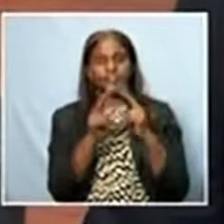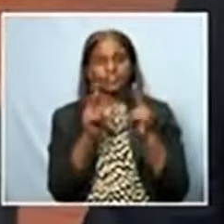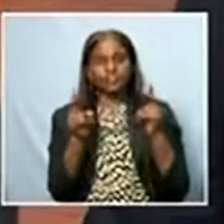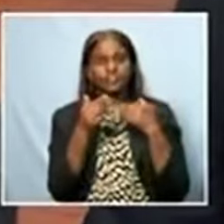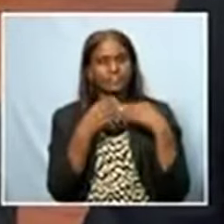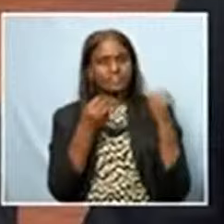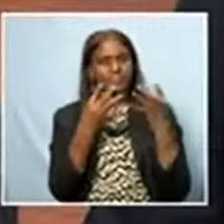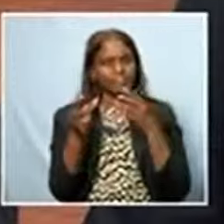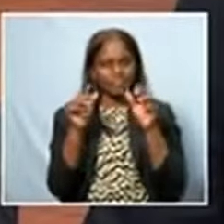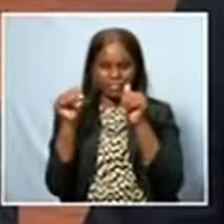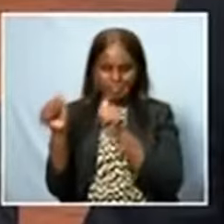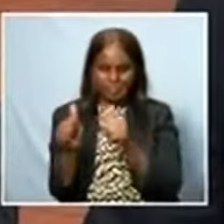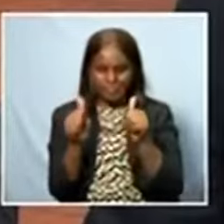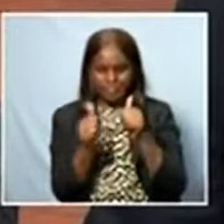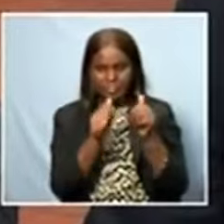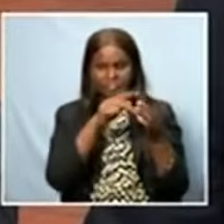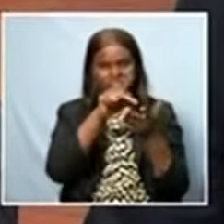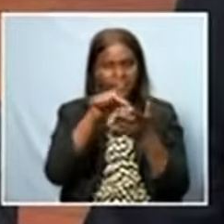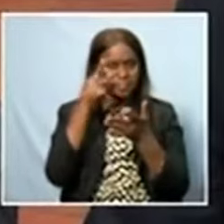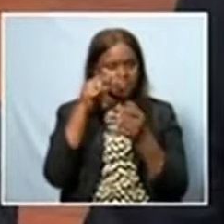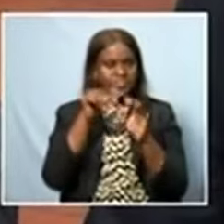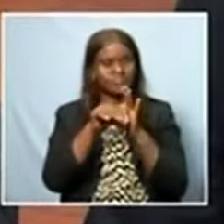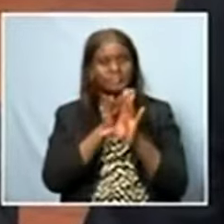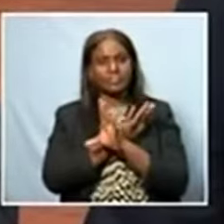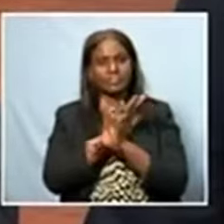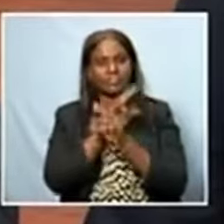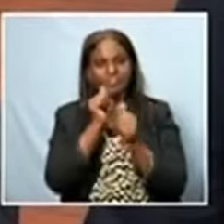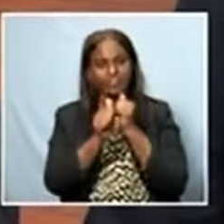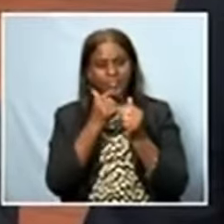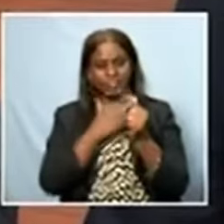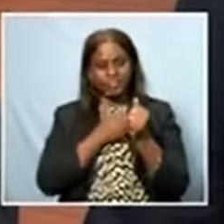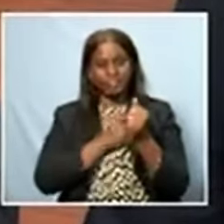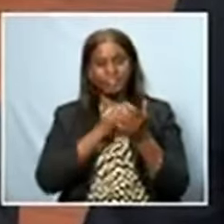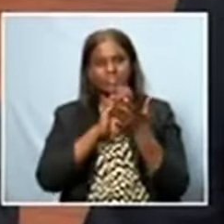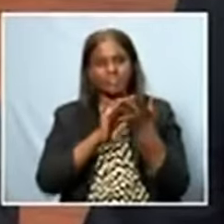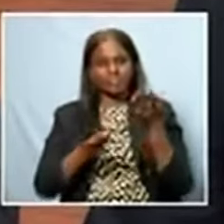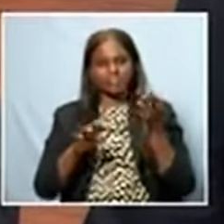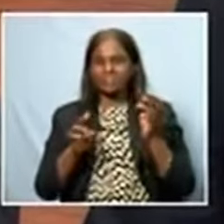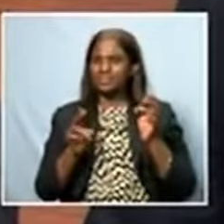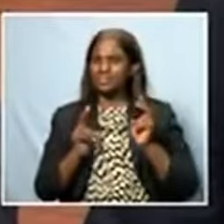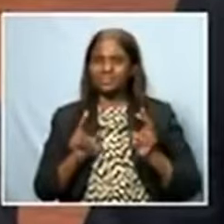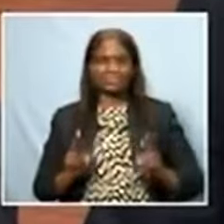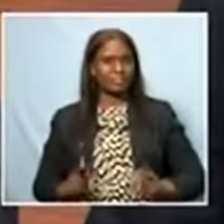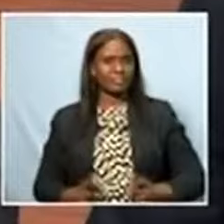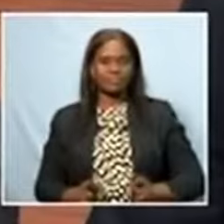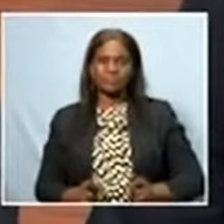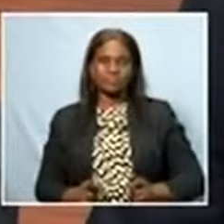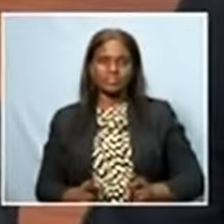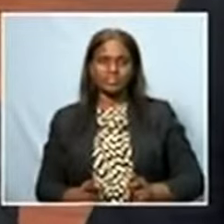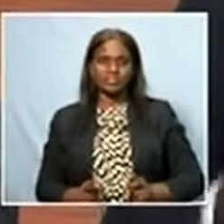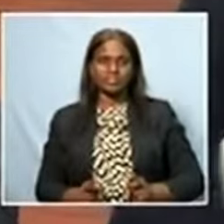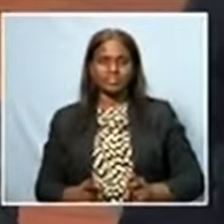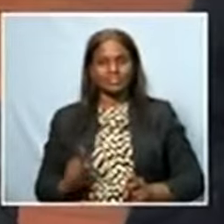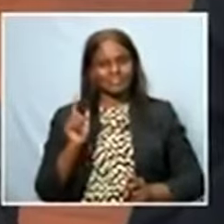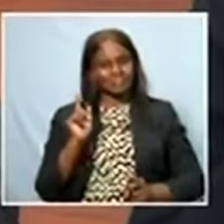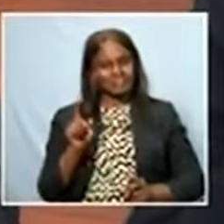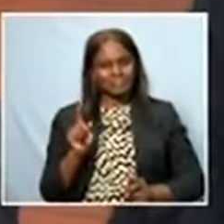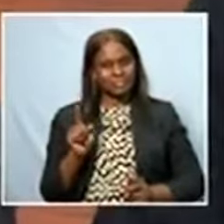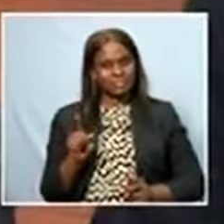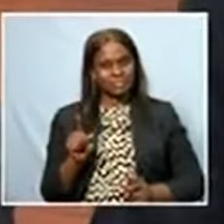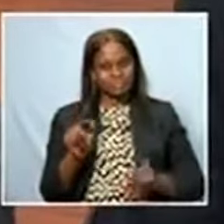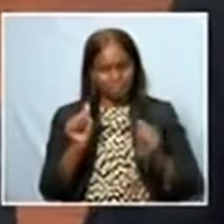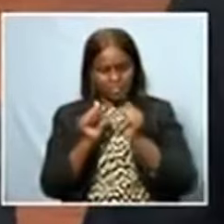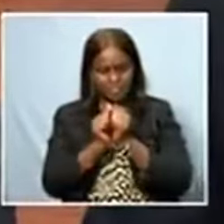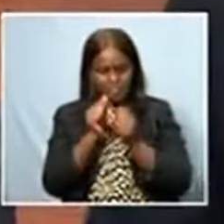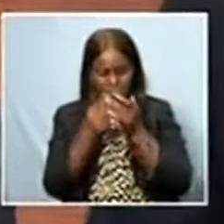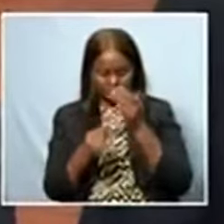many activities we pay for in Zambia, which I believe they are a healthy source of revenue in terms